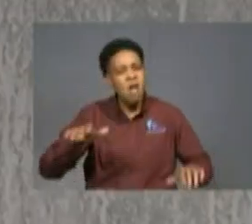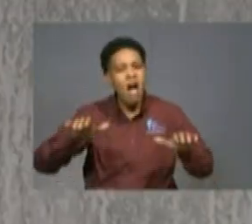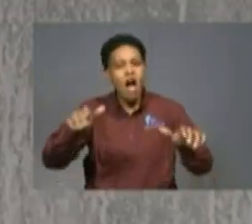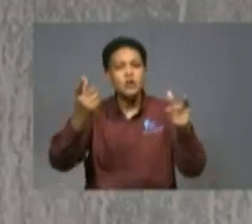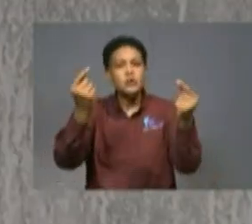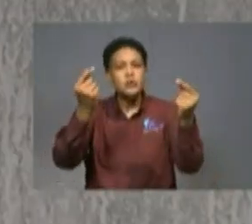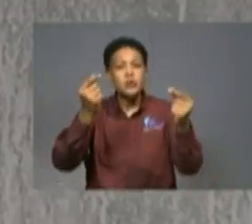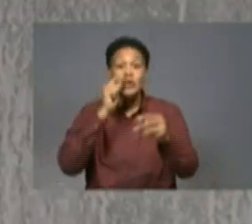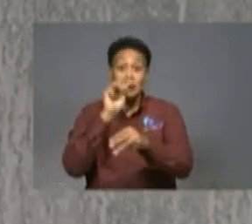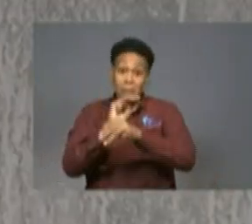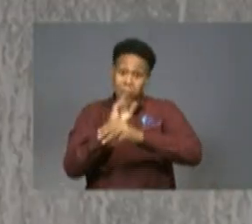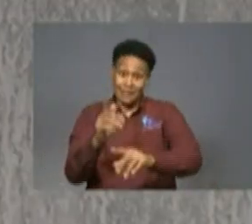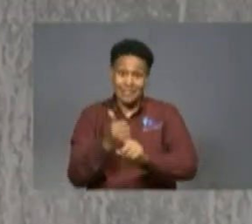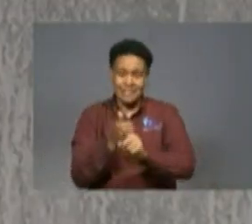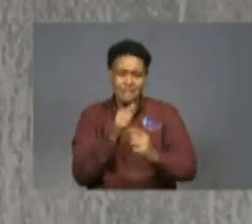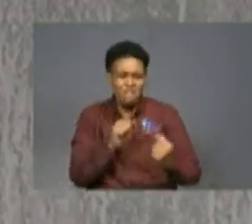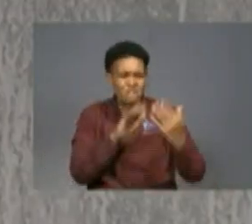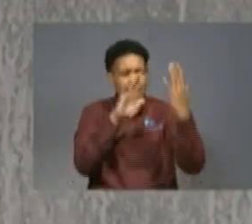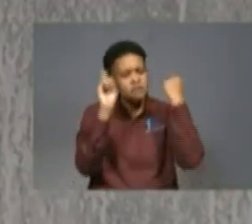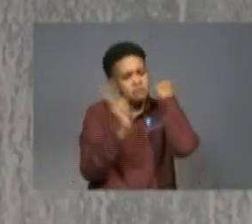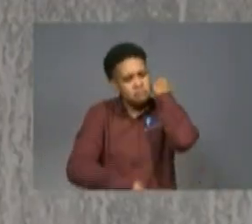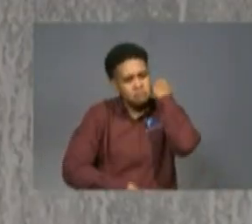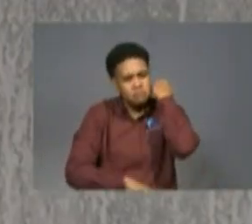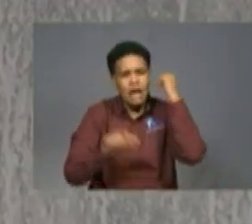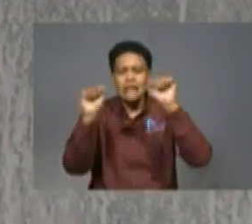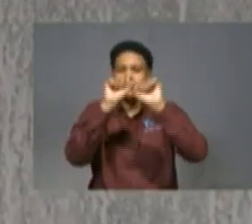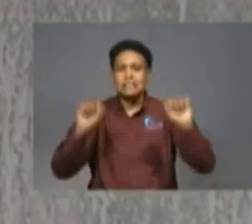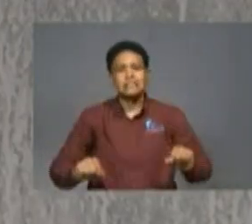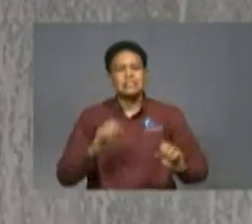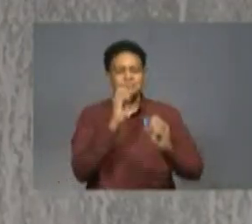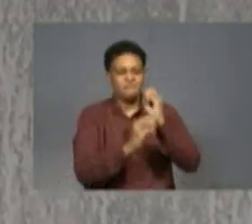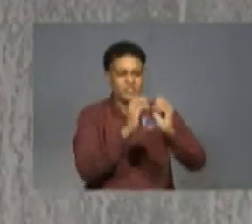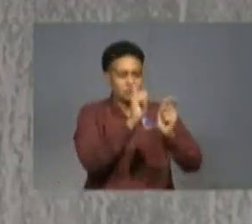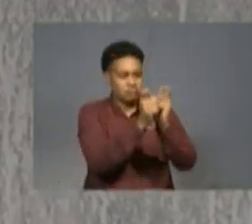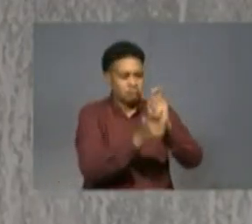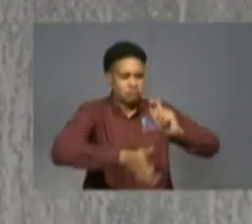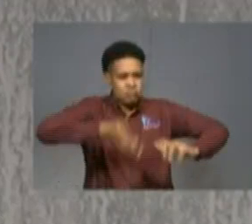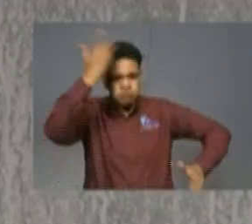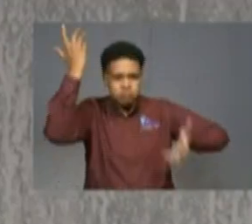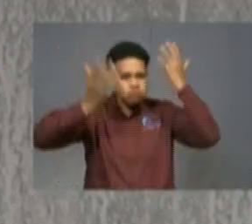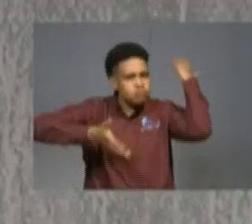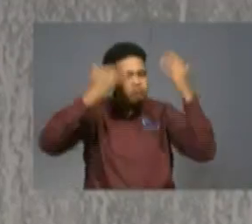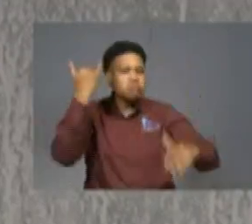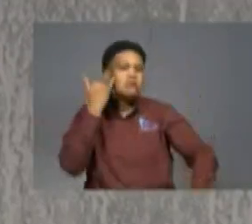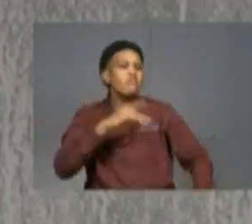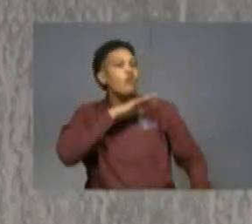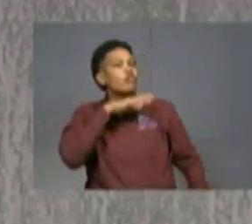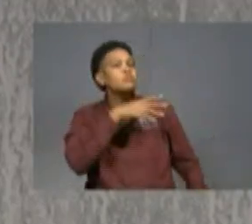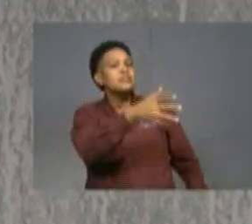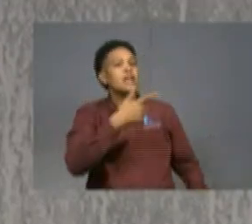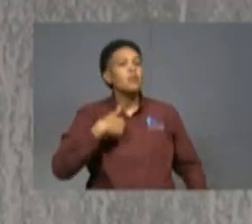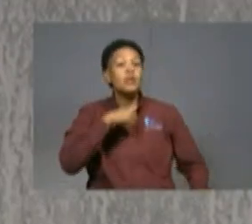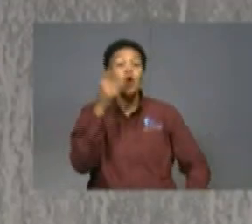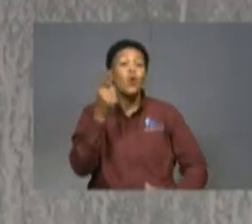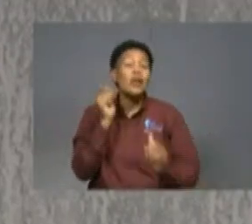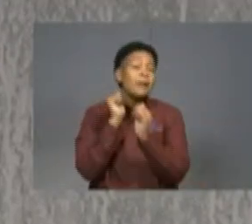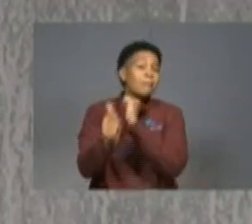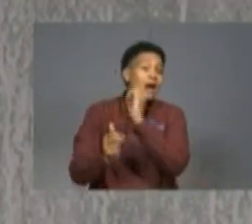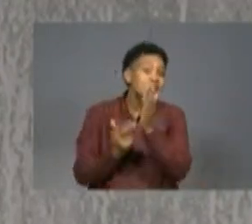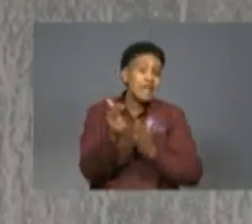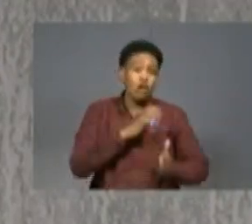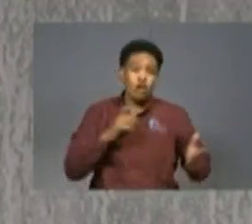have faced consequences and systems have been fixed. We not only passed the Integrity Commission Act, but